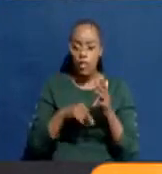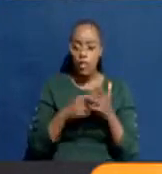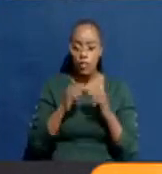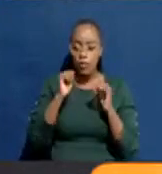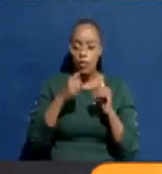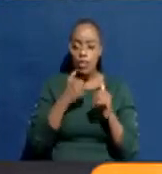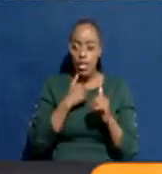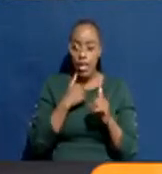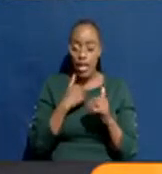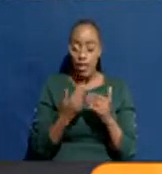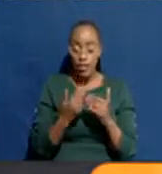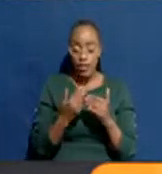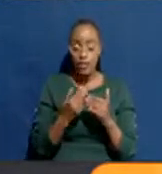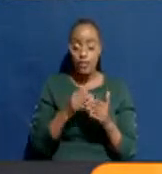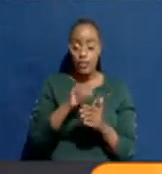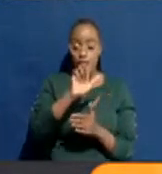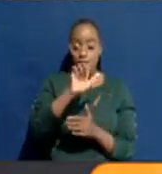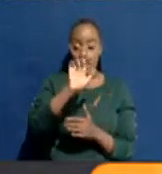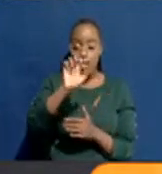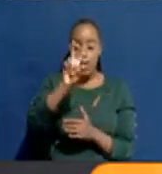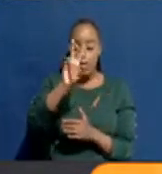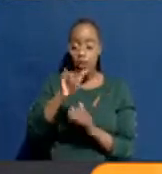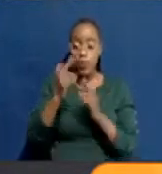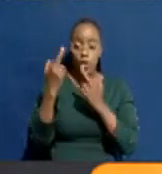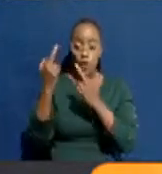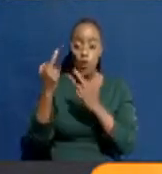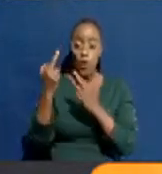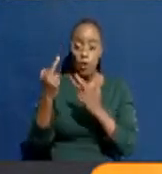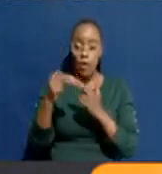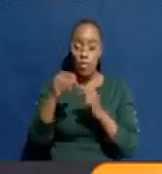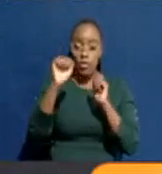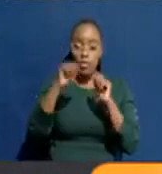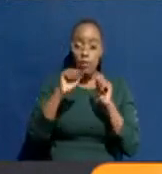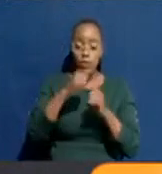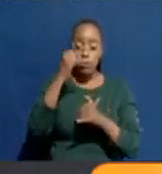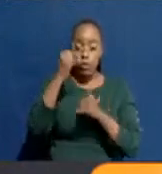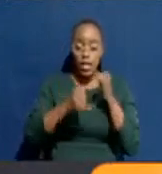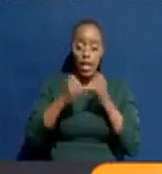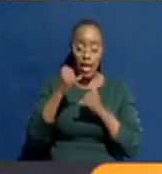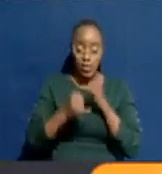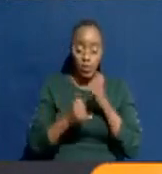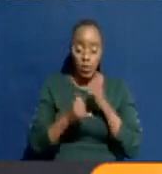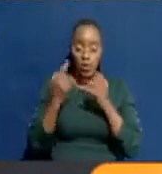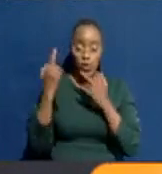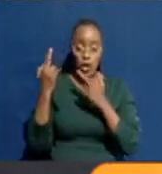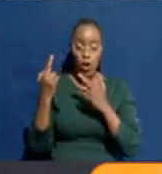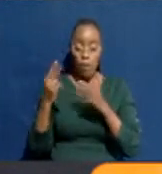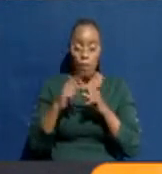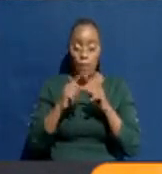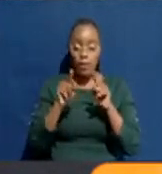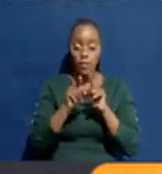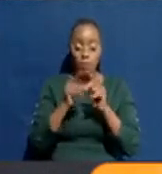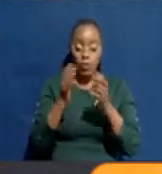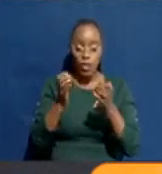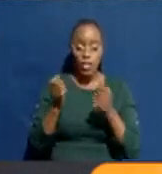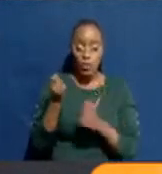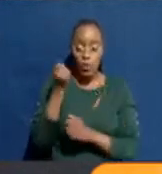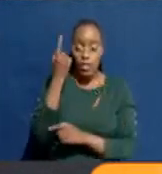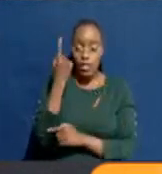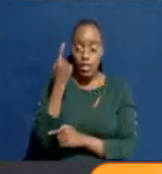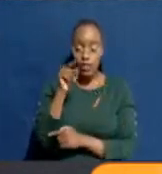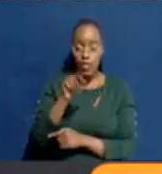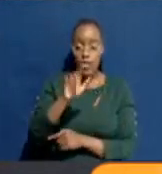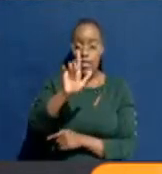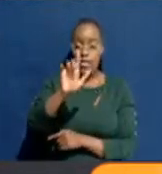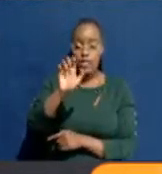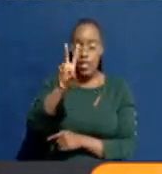a net to levies, and we hope, for example, this could be the last one. But we need to understand that this levy